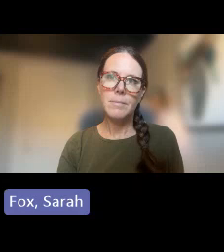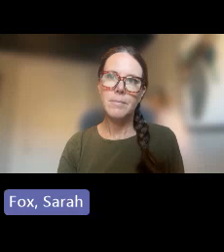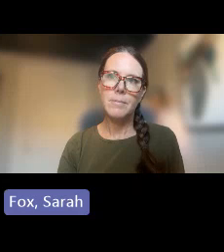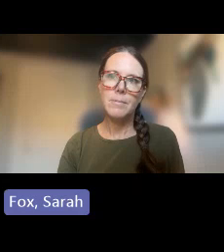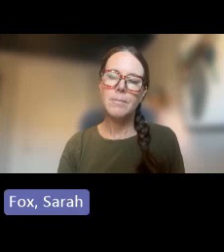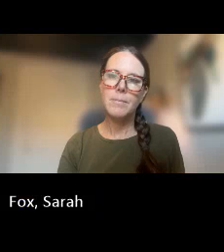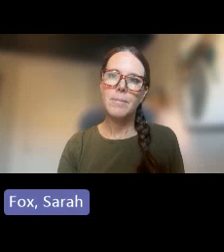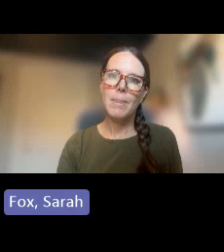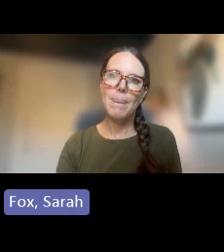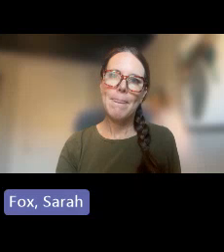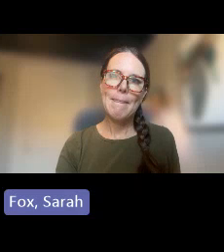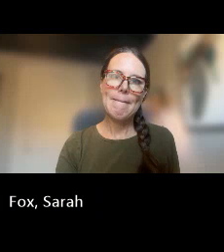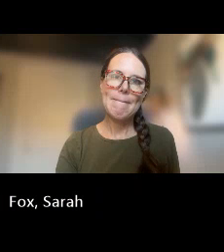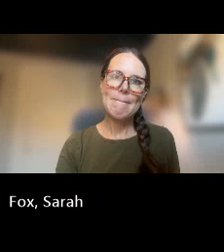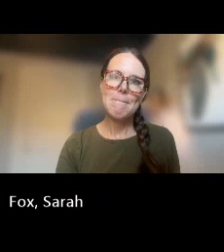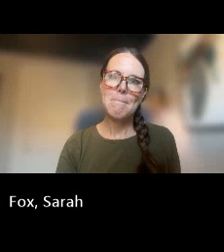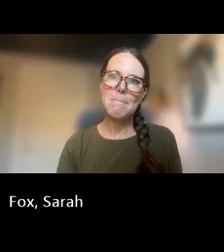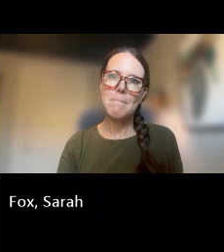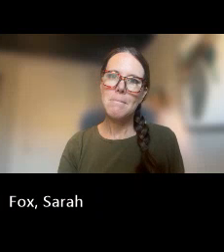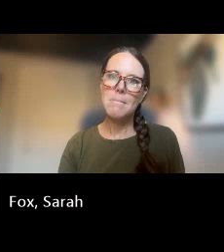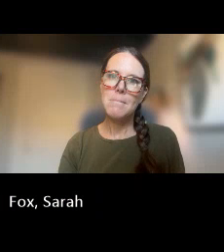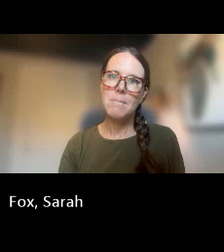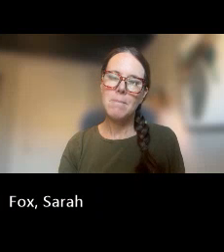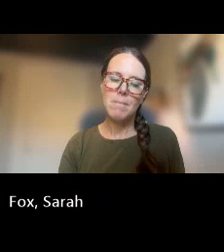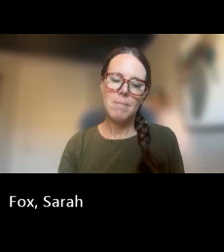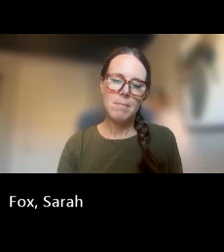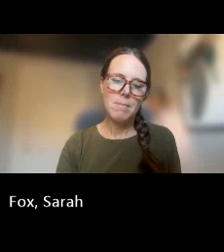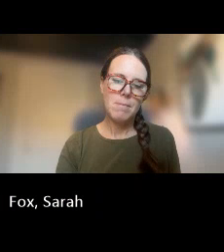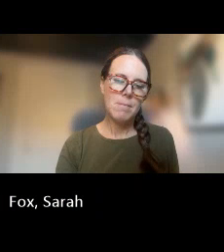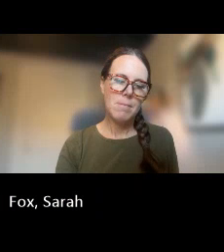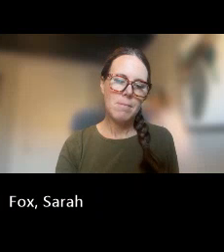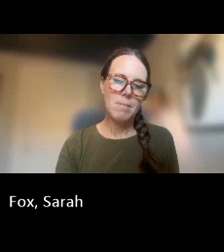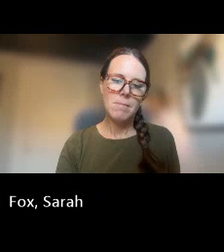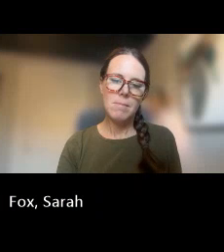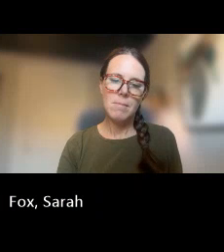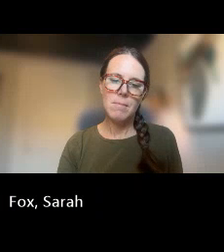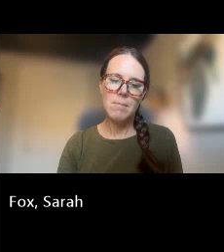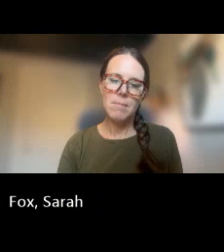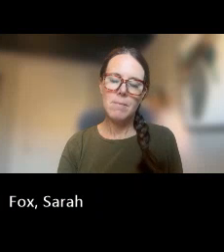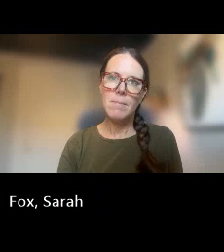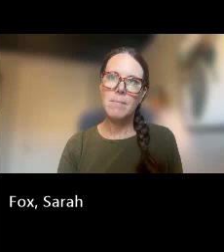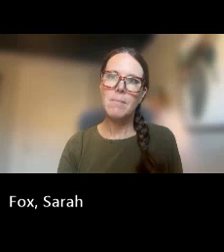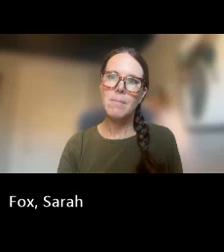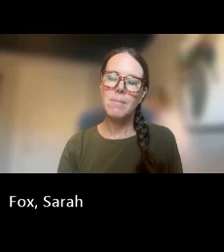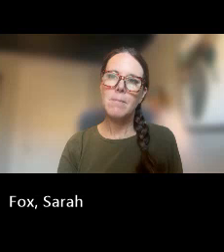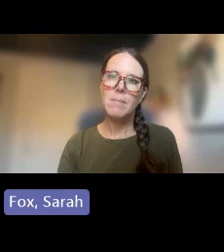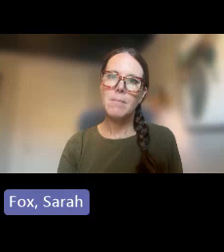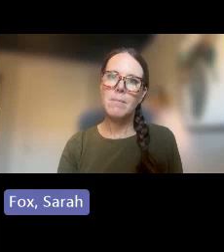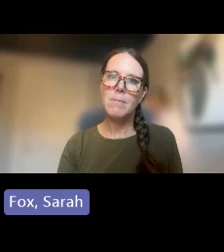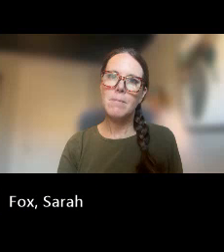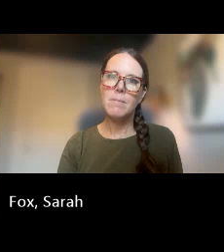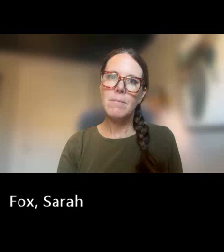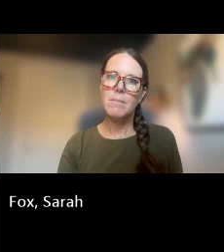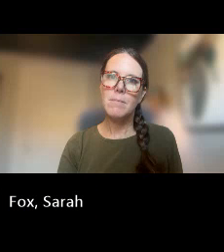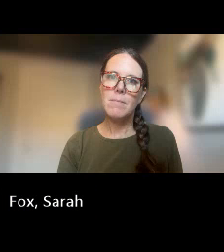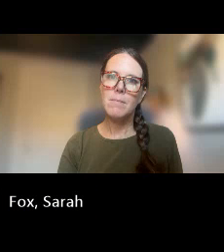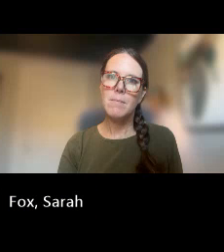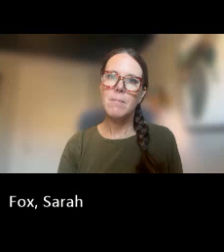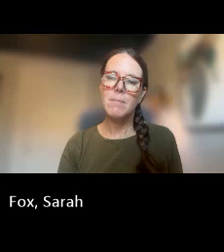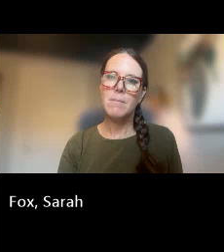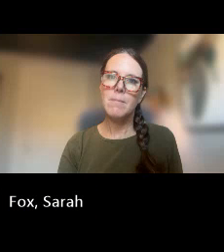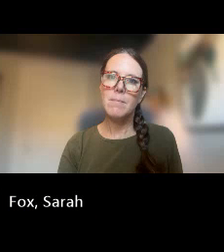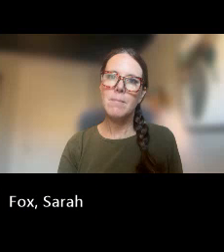destination draw for this event as it focuses on our Main Street, which we will need to have like a whole